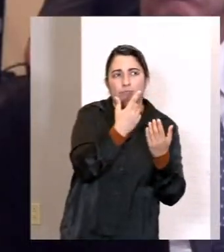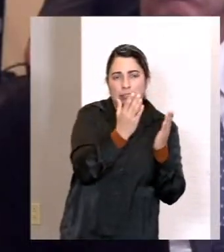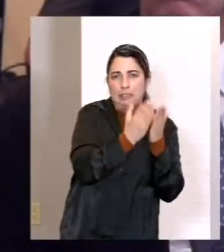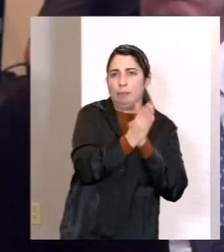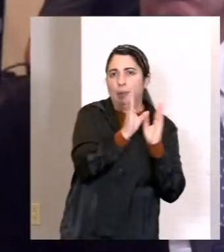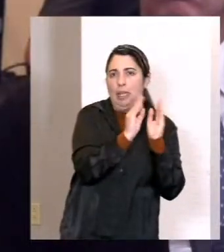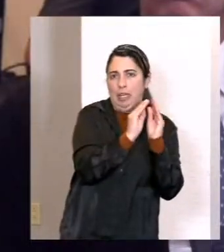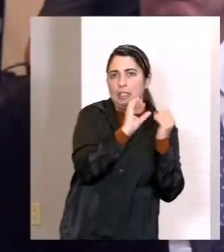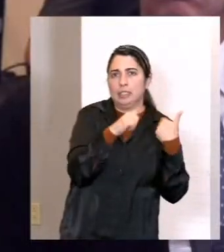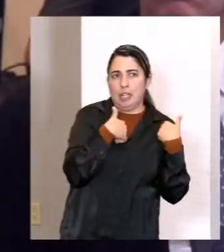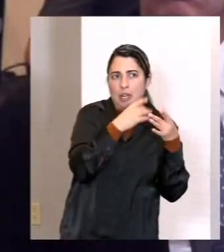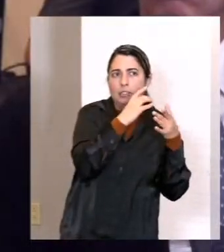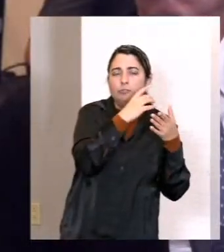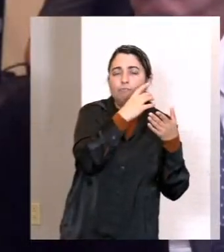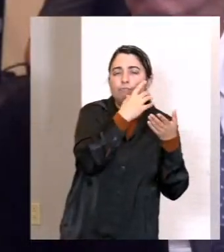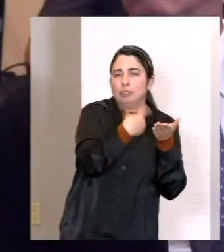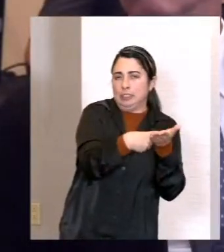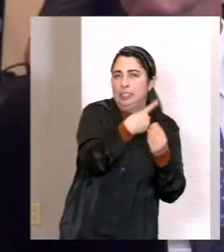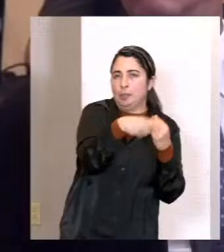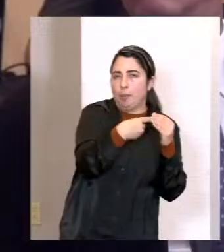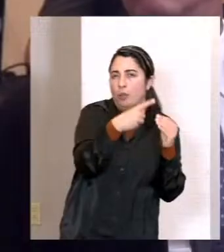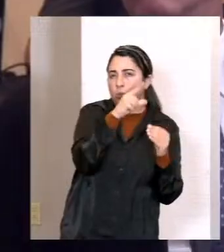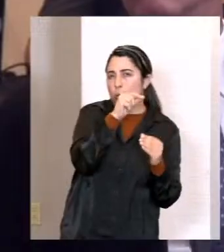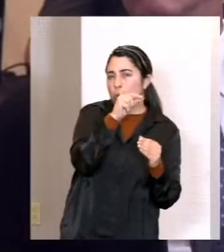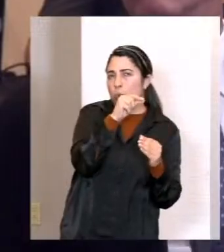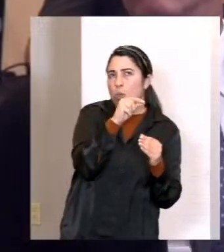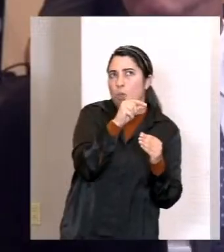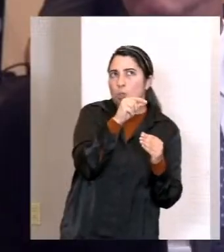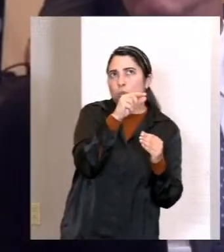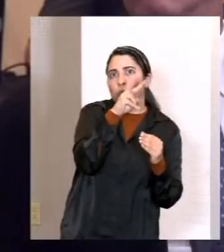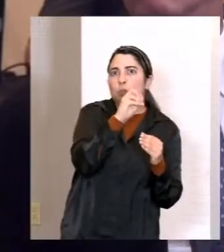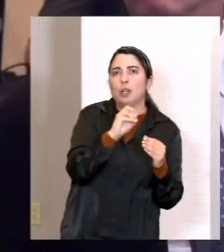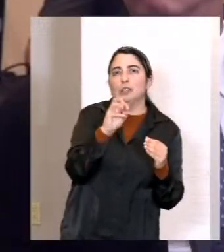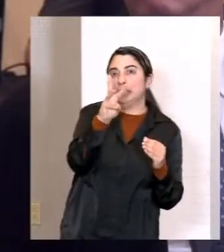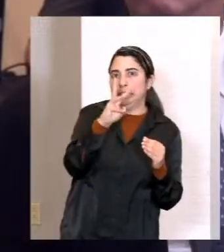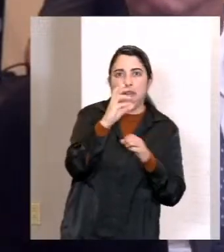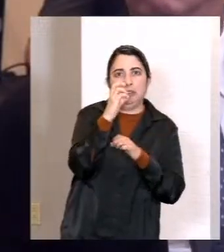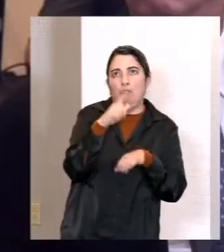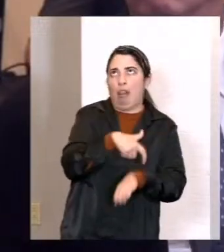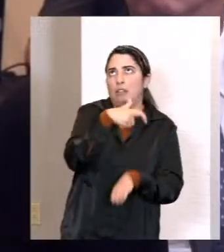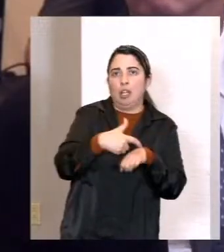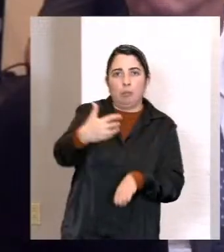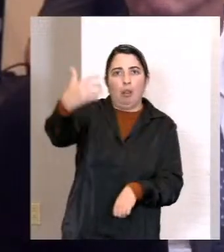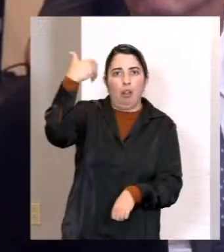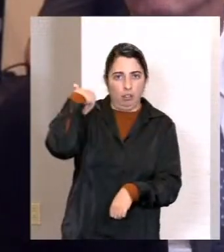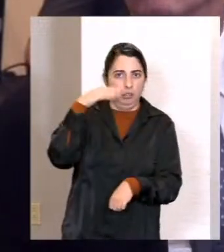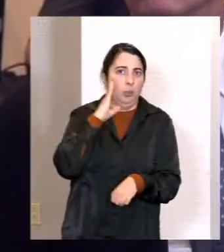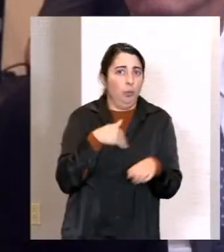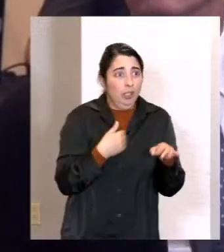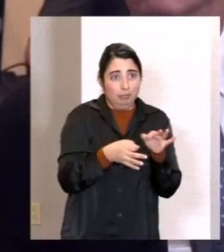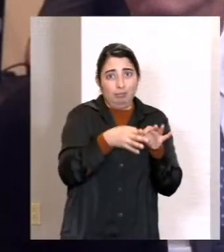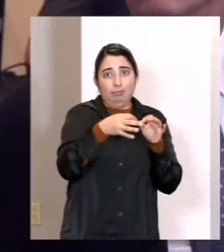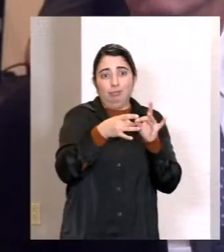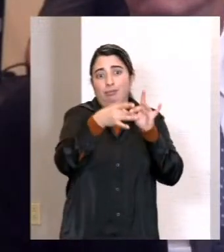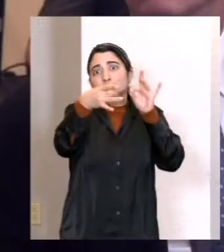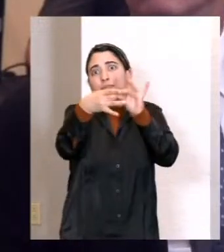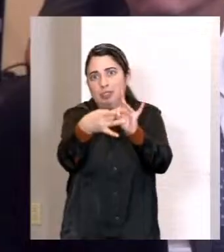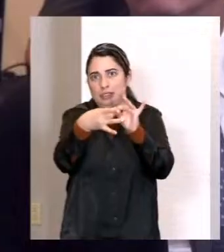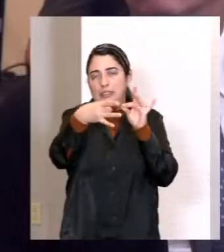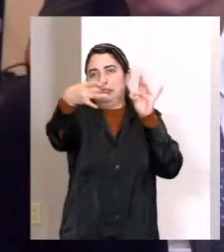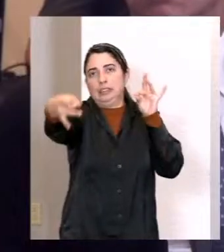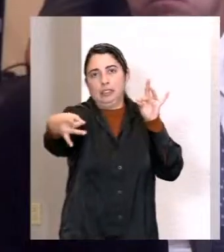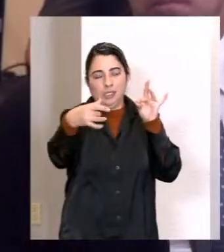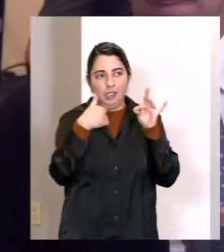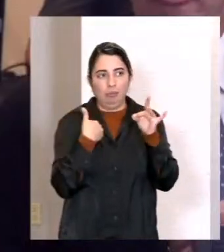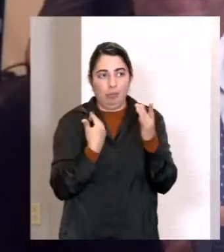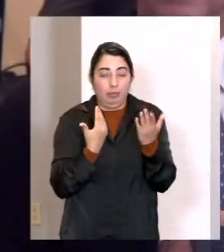were around 2006 or so, but they were a long time ago, about extending that up there. I assume that that's never